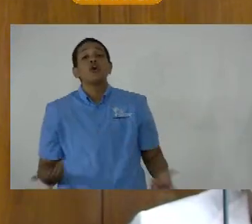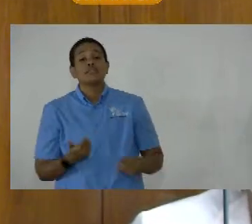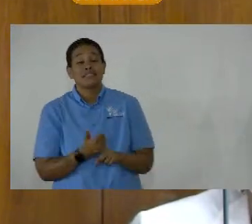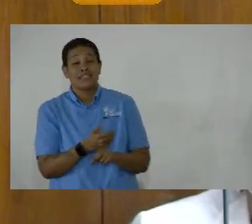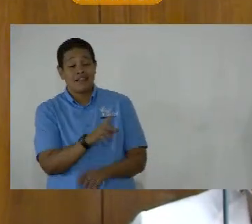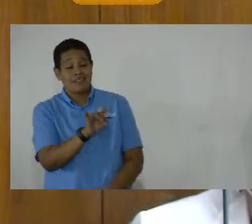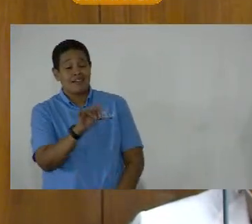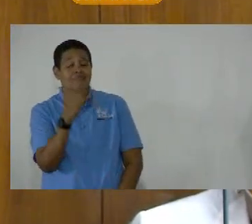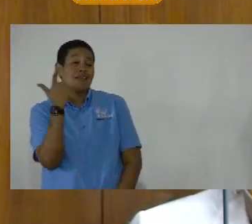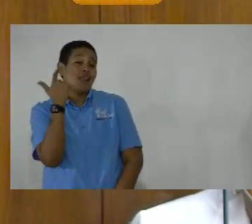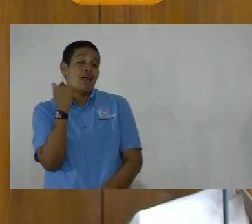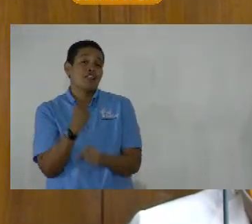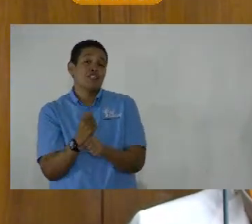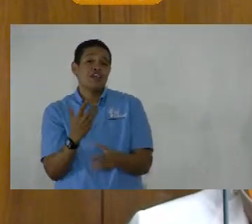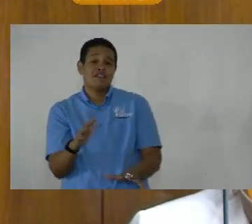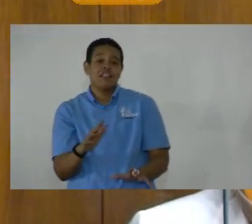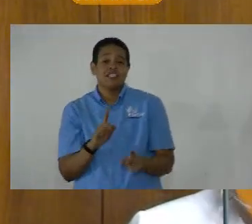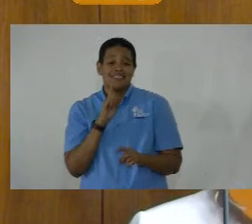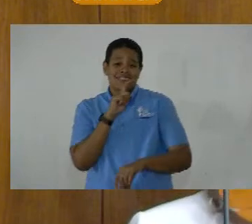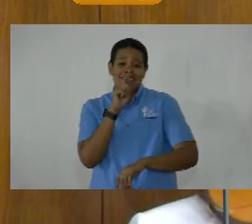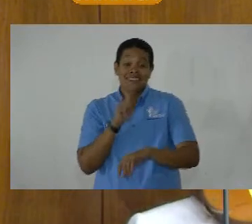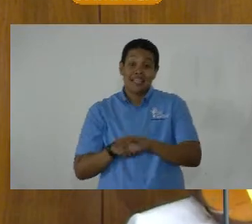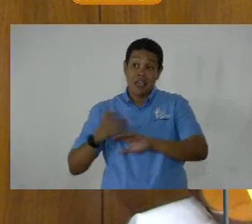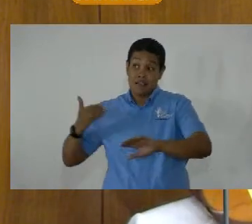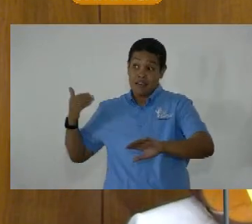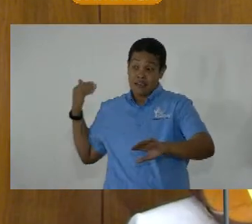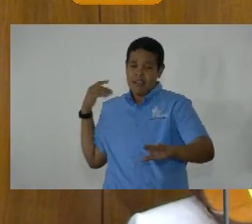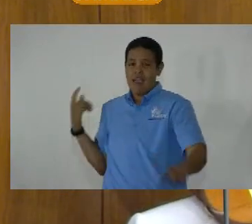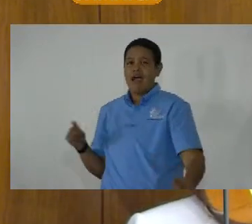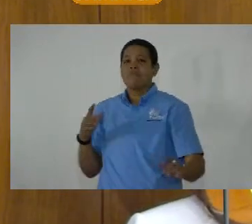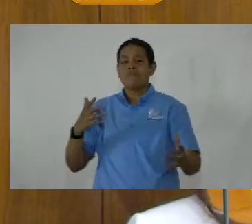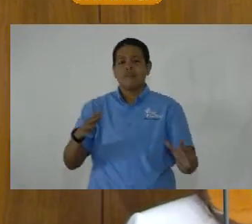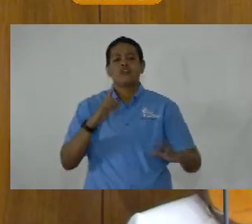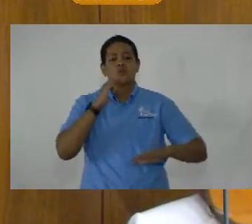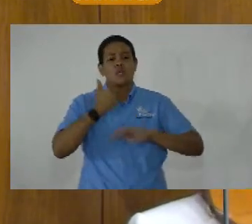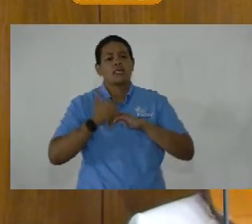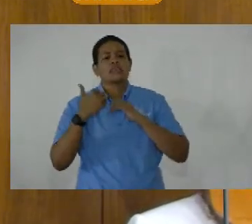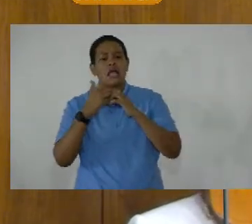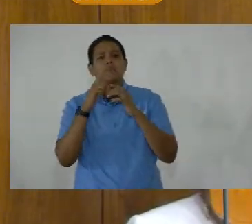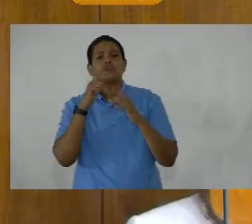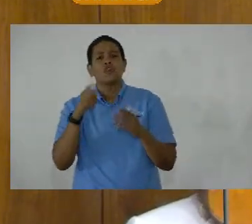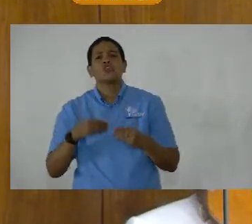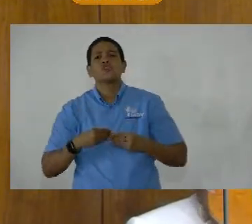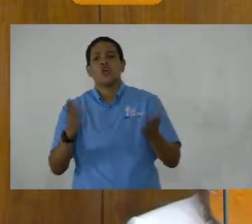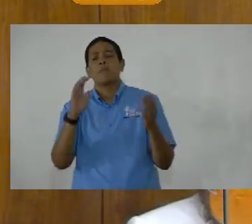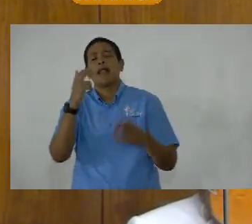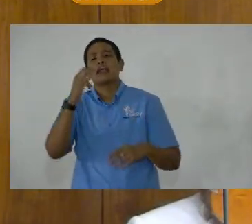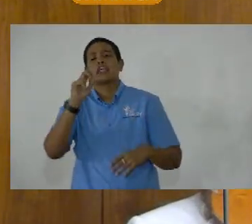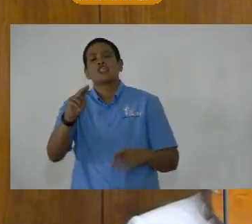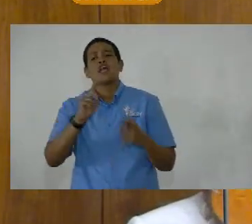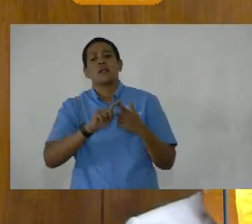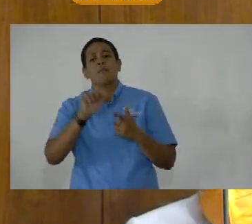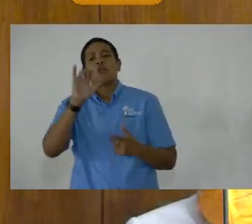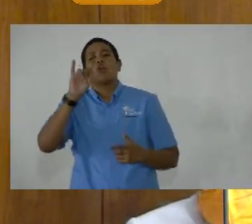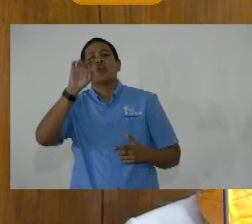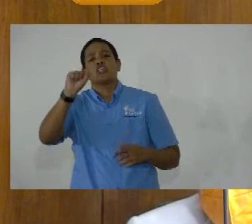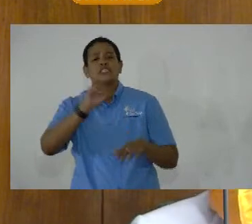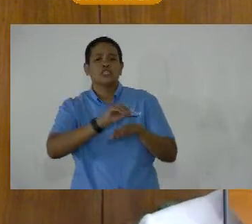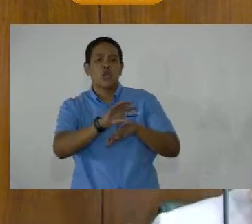did last year and the time before that, the establishment of a supply chain and logistics